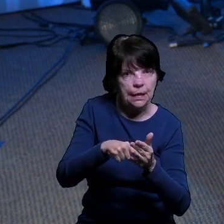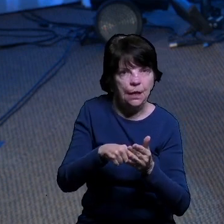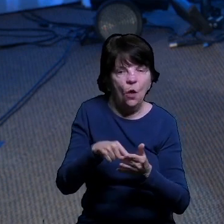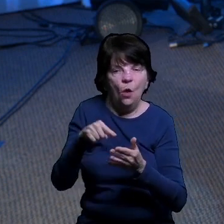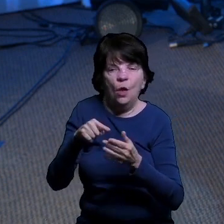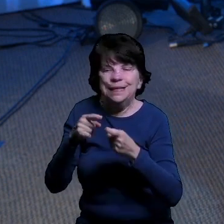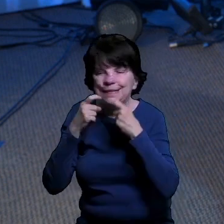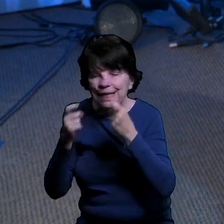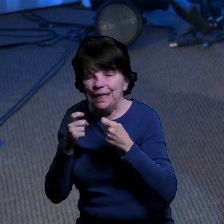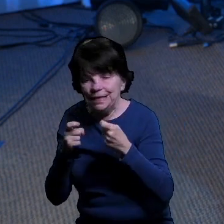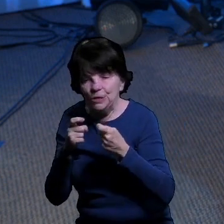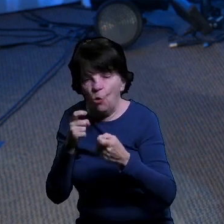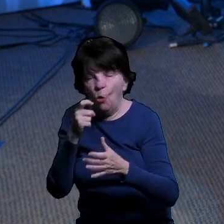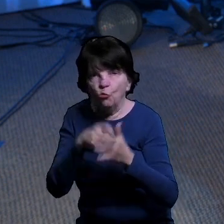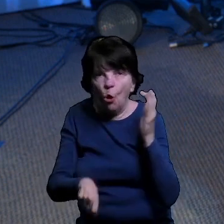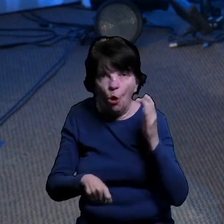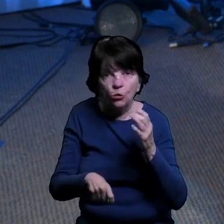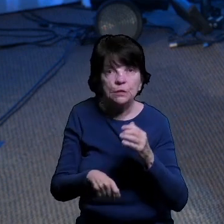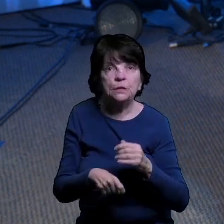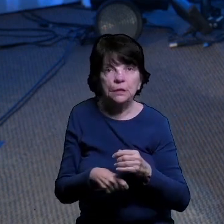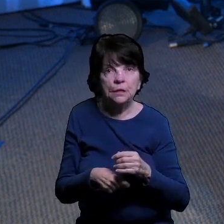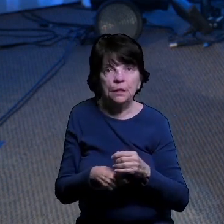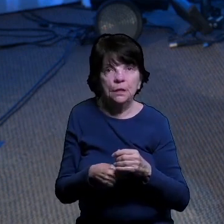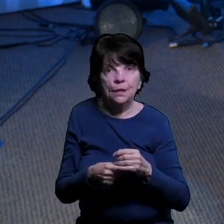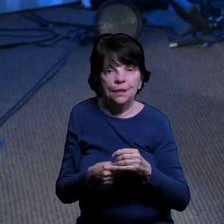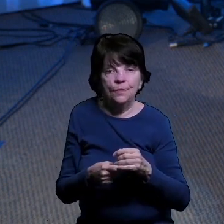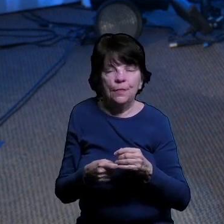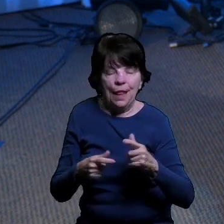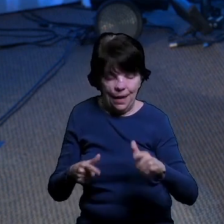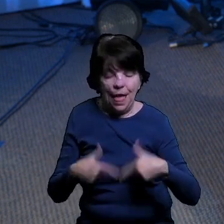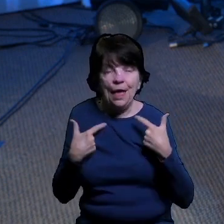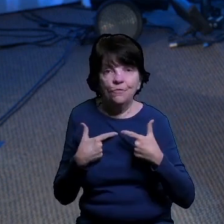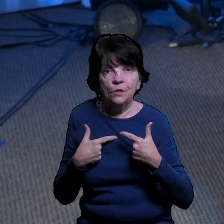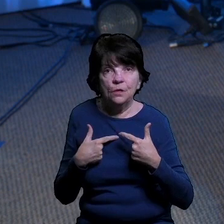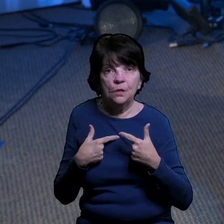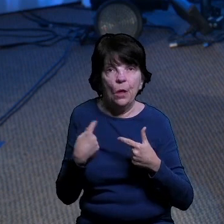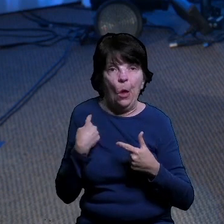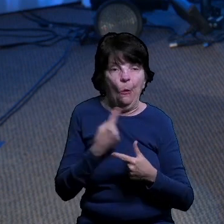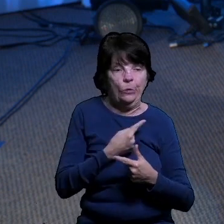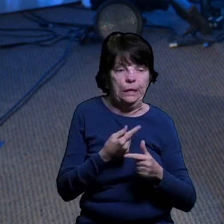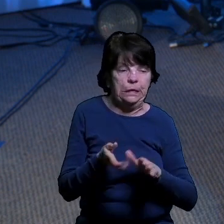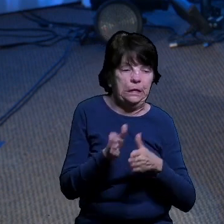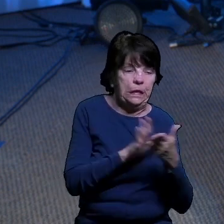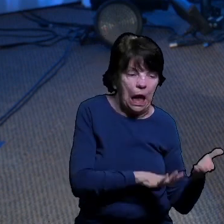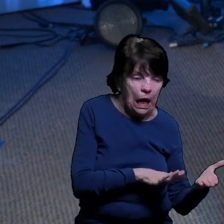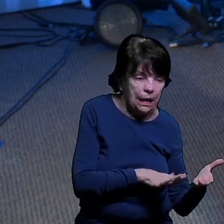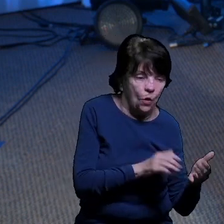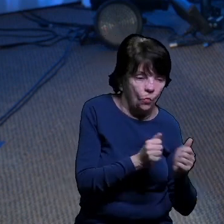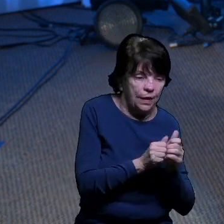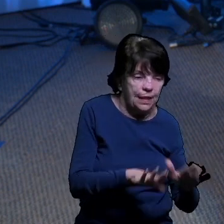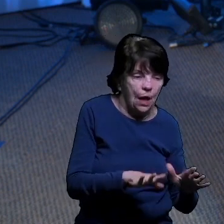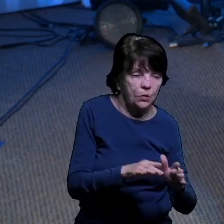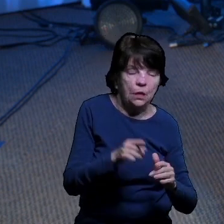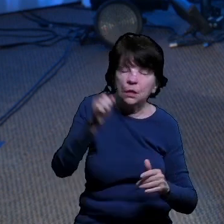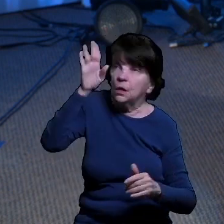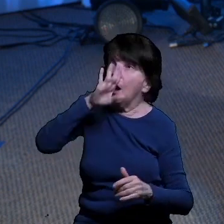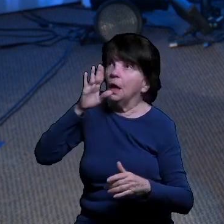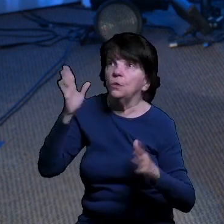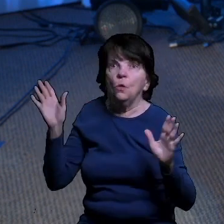a cross for you and for me, so that we could pass on from death to life, eternal